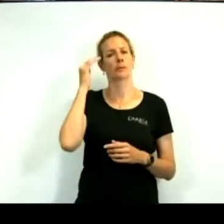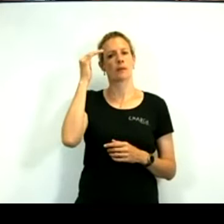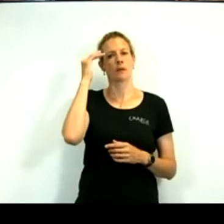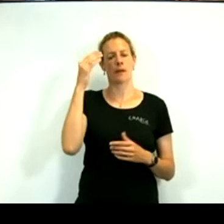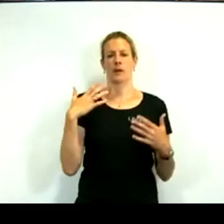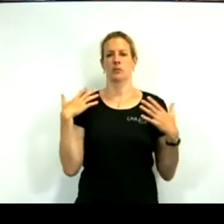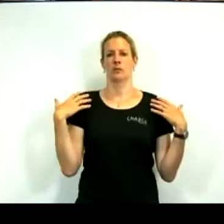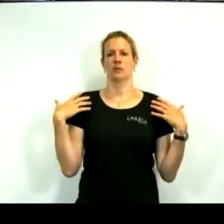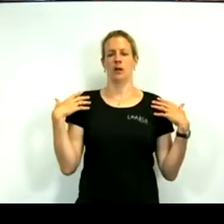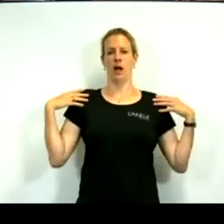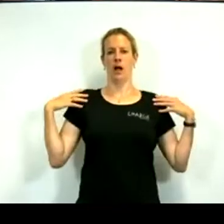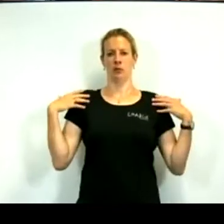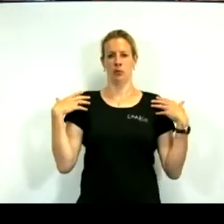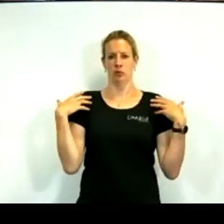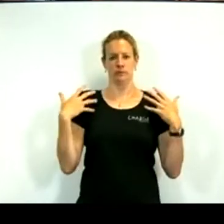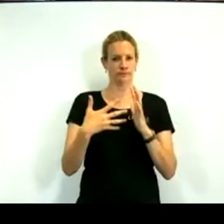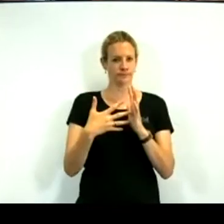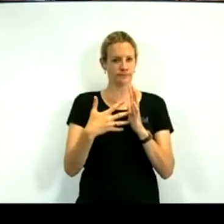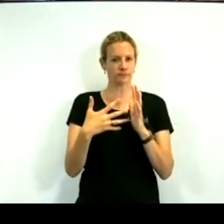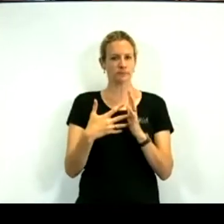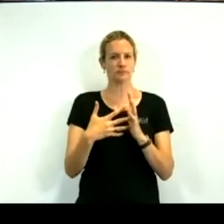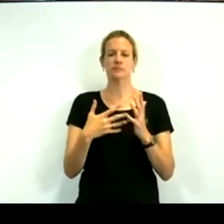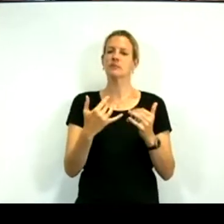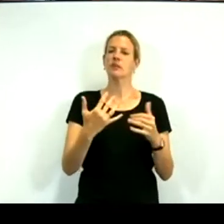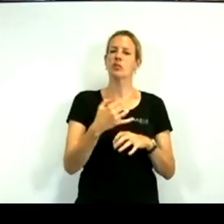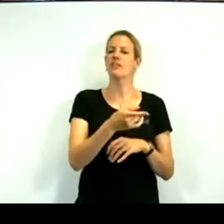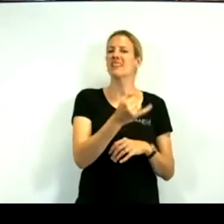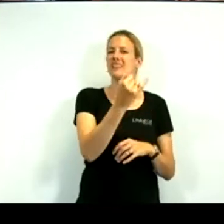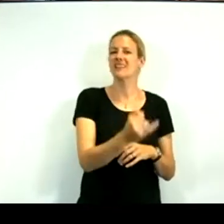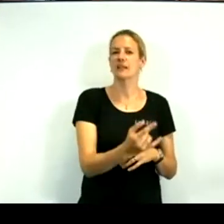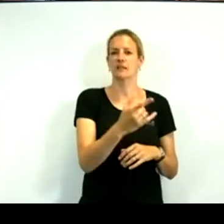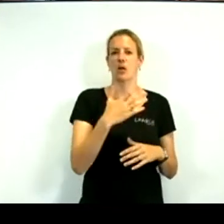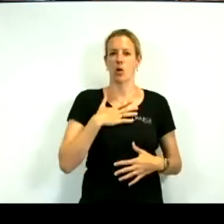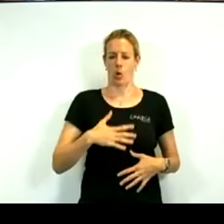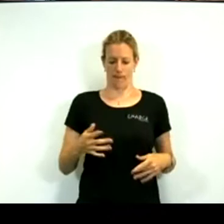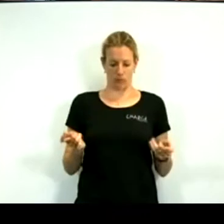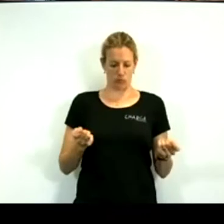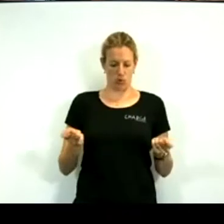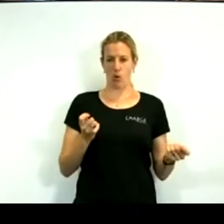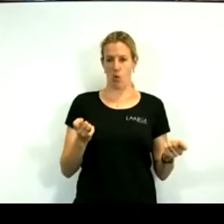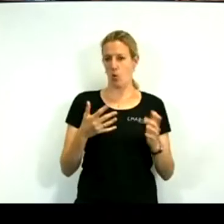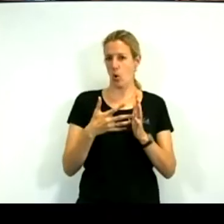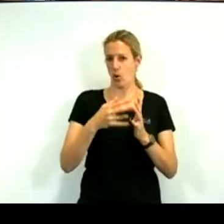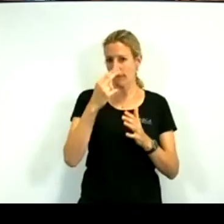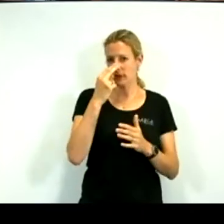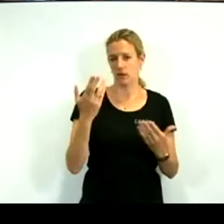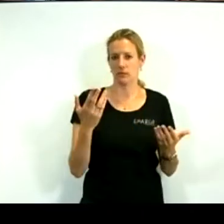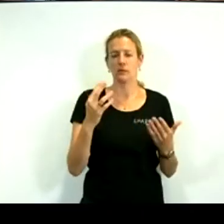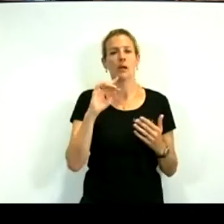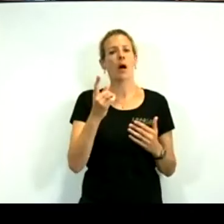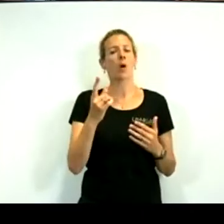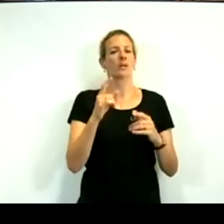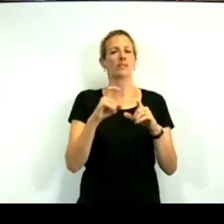this child control their body against gravity? And what do they do with their bodies